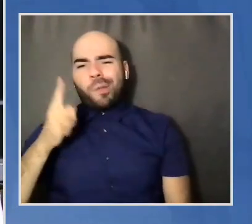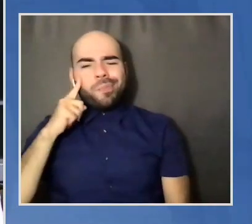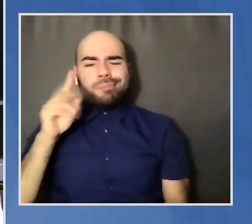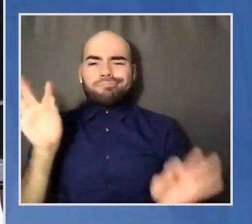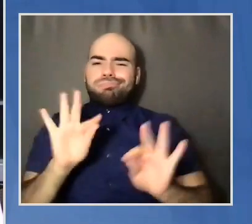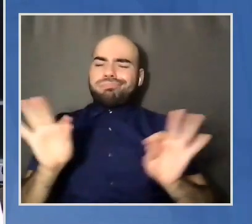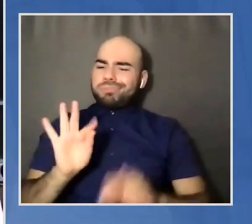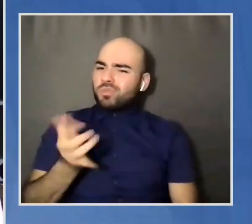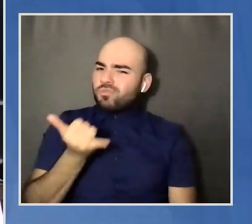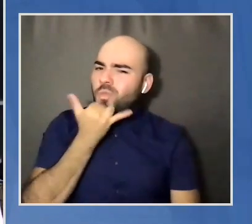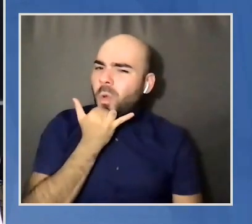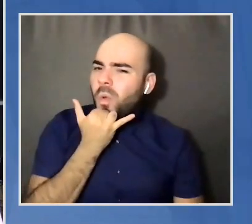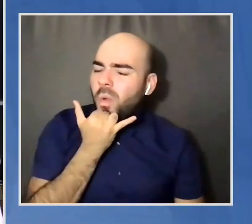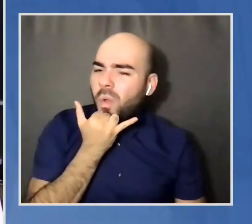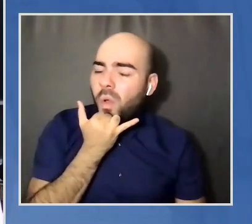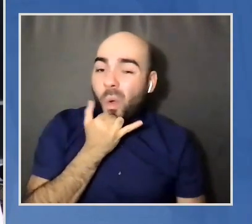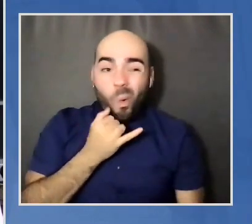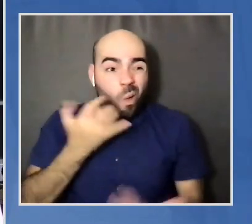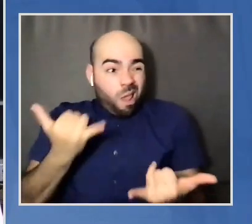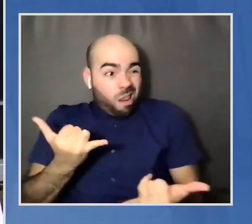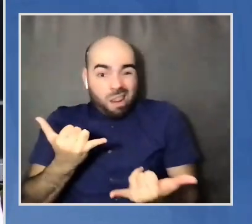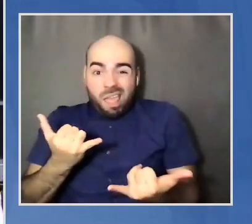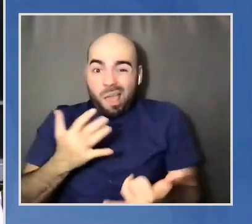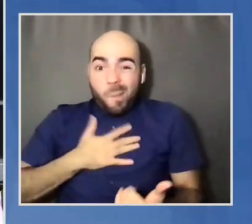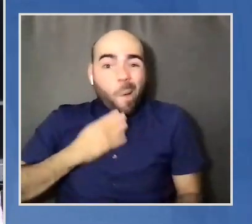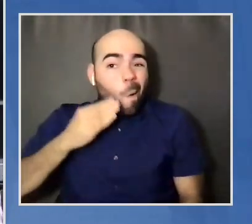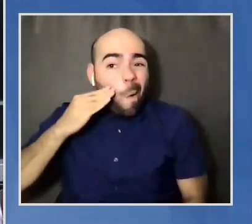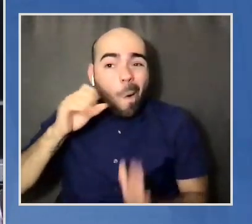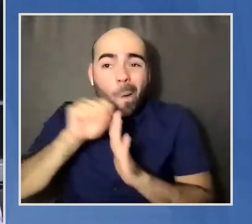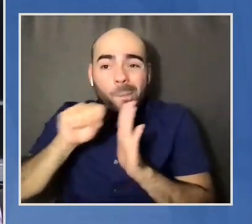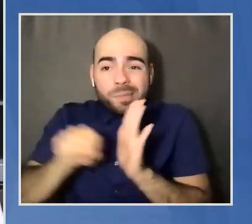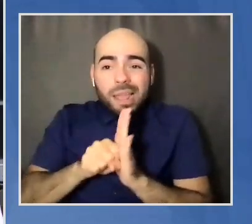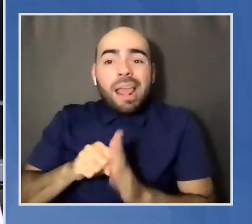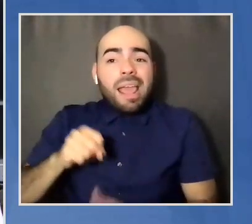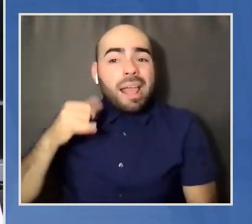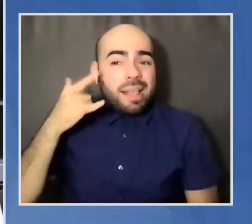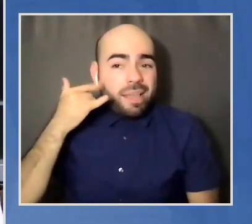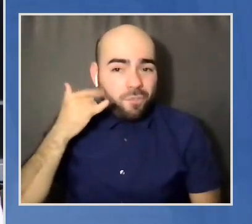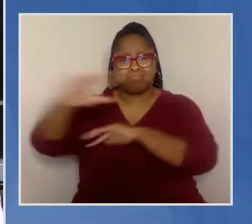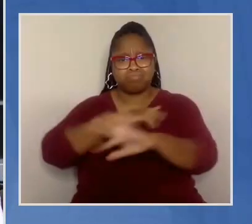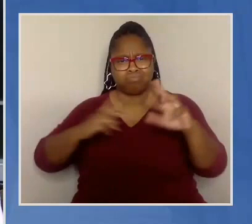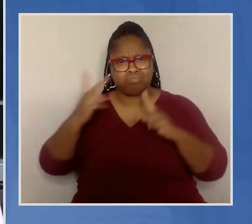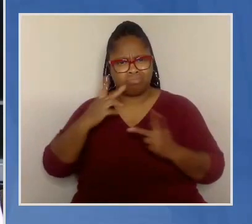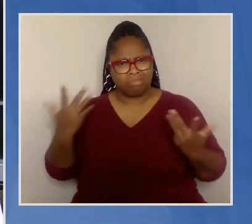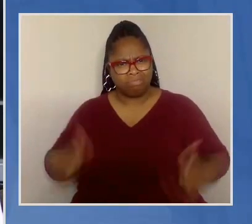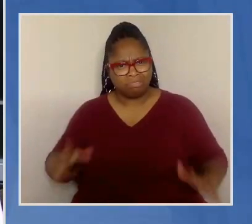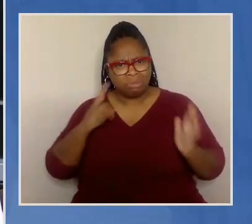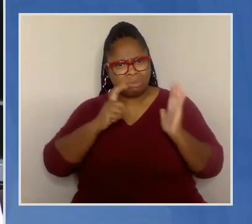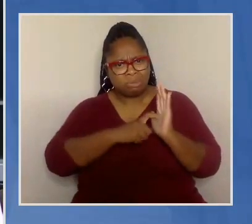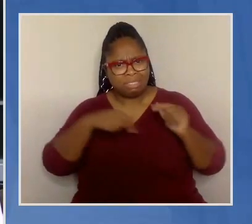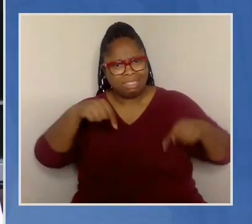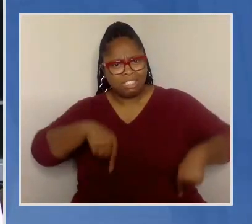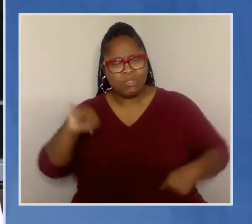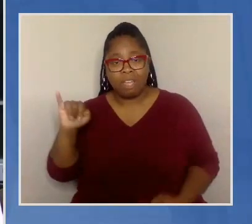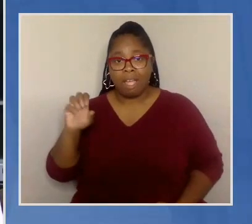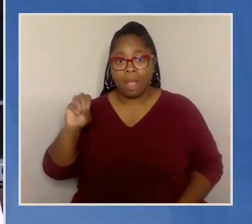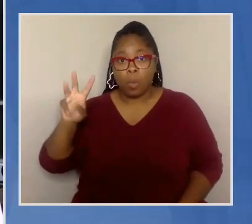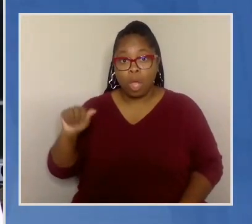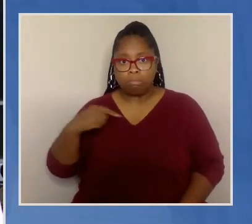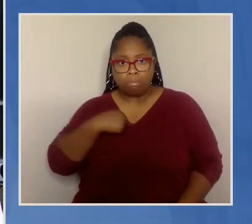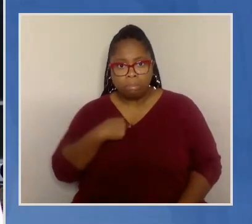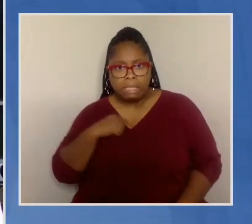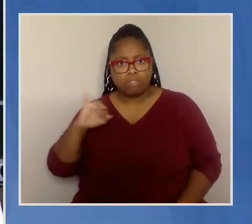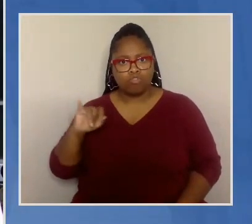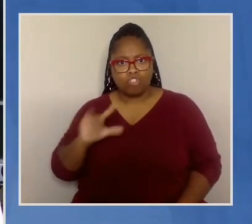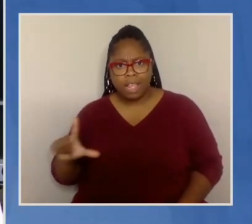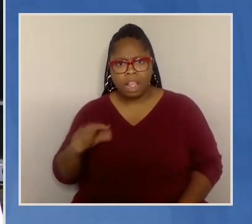in my home state of California, which is facing historic wildfires, and you've seen right here in Iowa, and Jill and I got to see